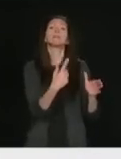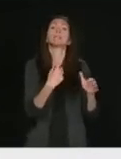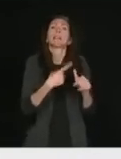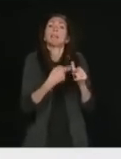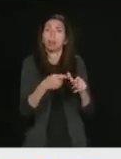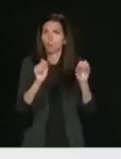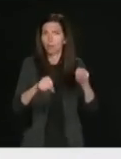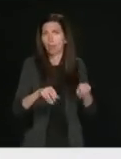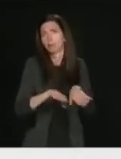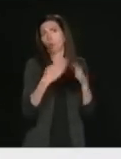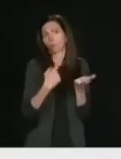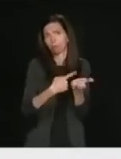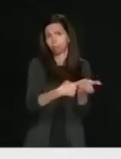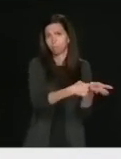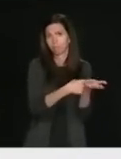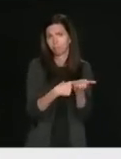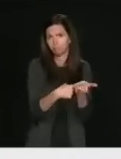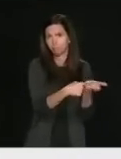that investigation.